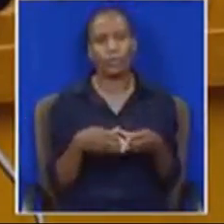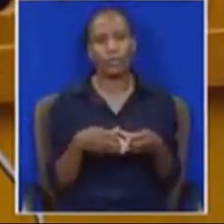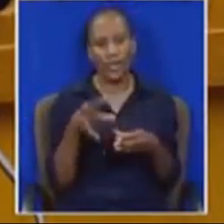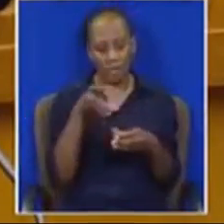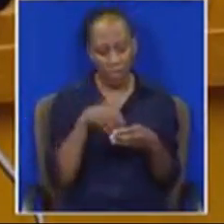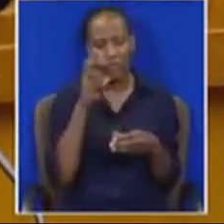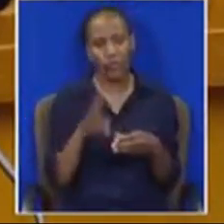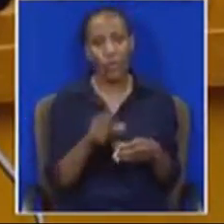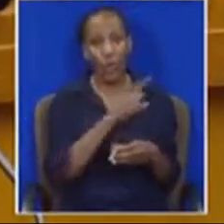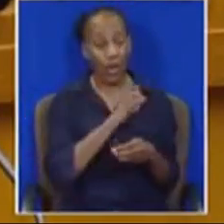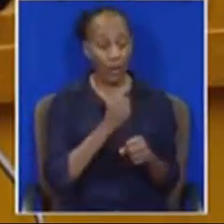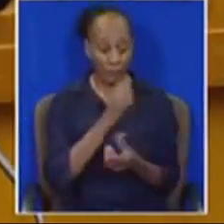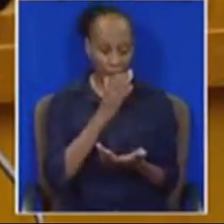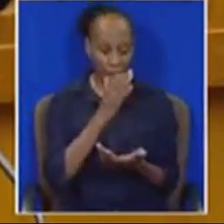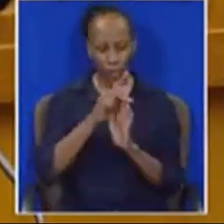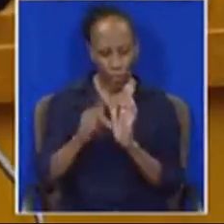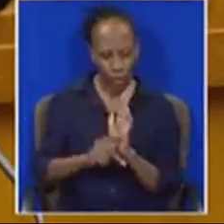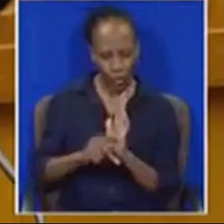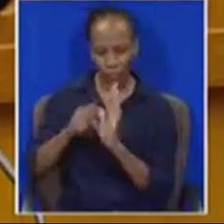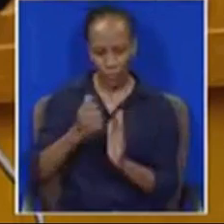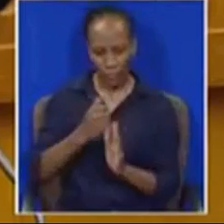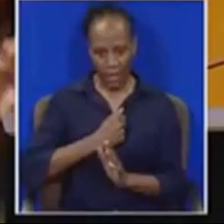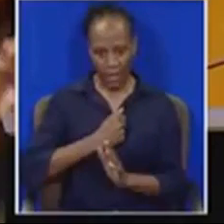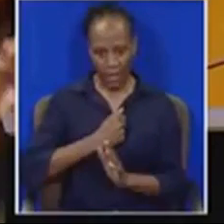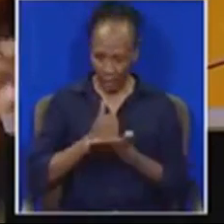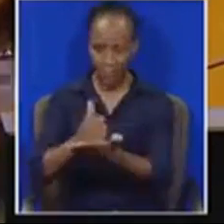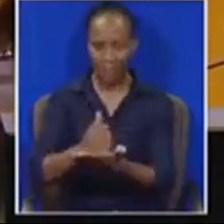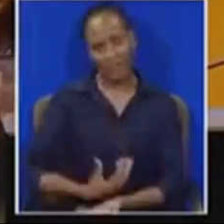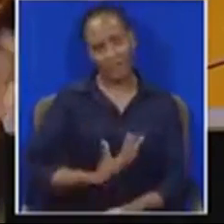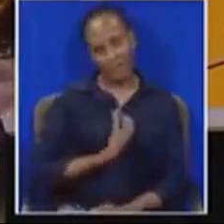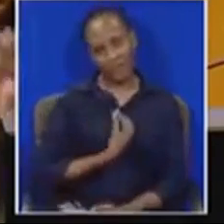and programs advance their interests.